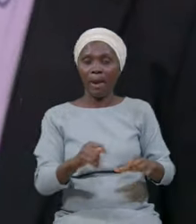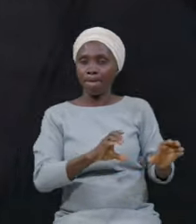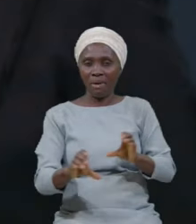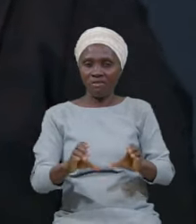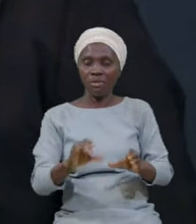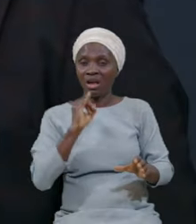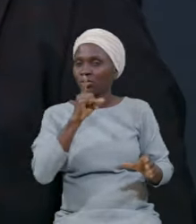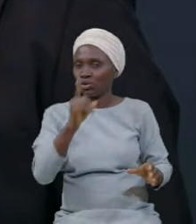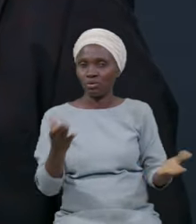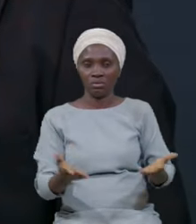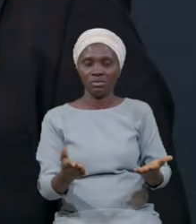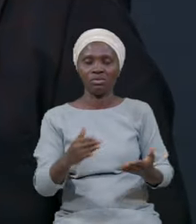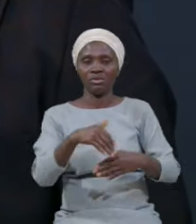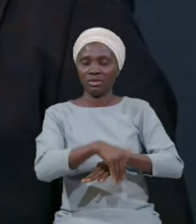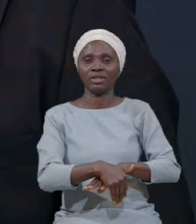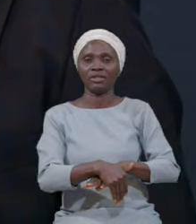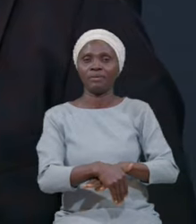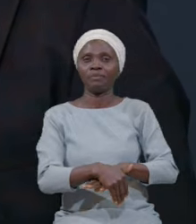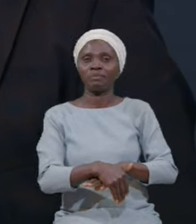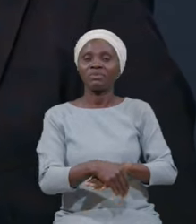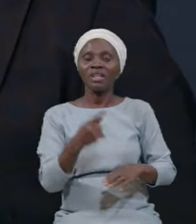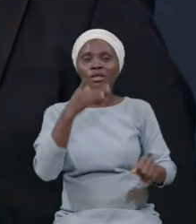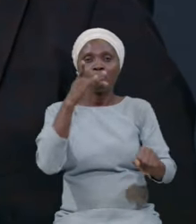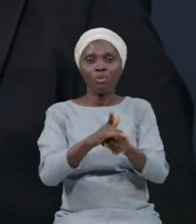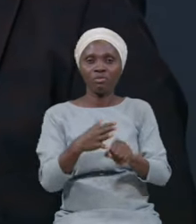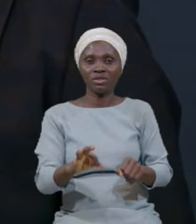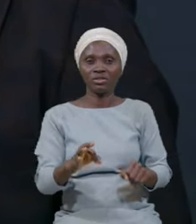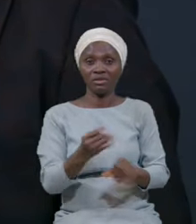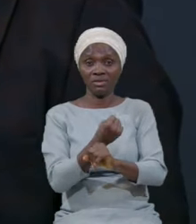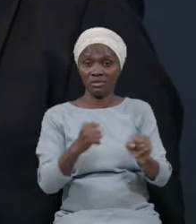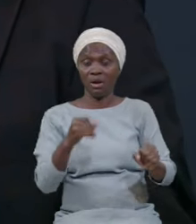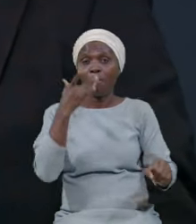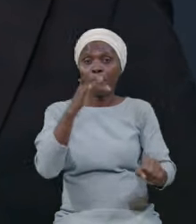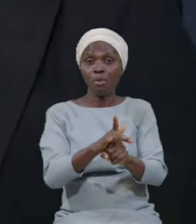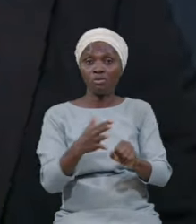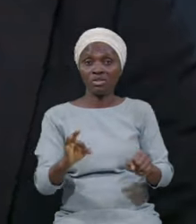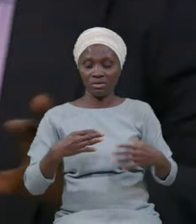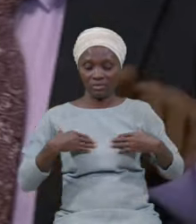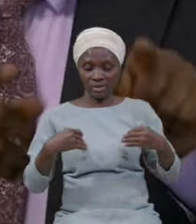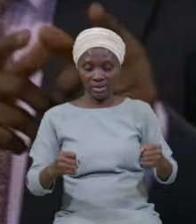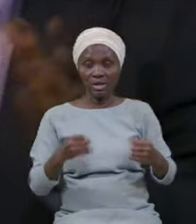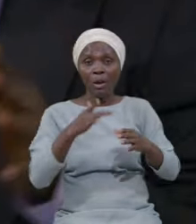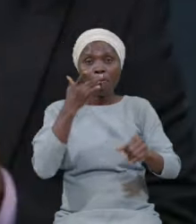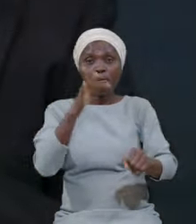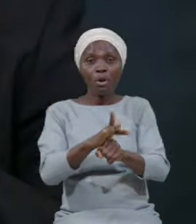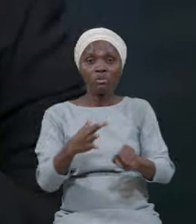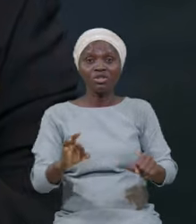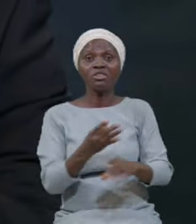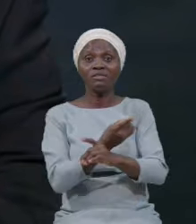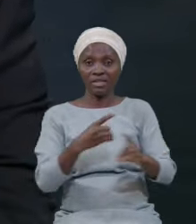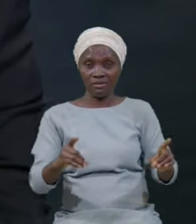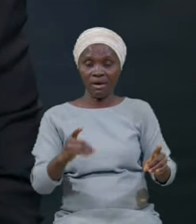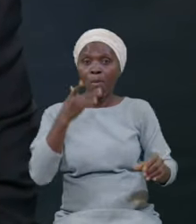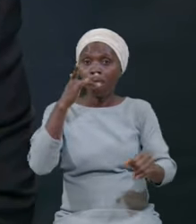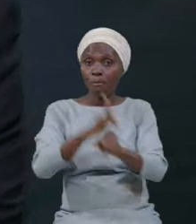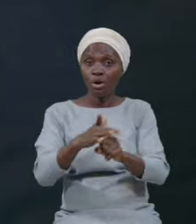gives us, the promise of salvation, the promise of healing, the promise of deliverance, the promise of solution